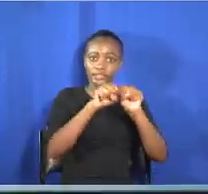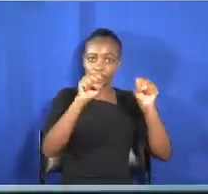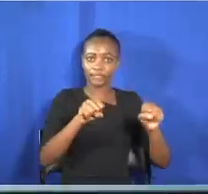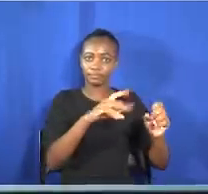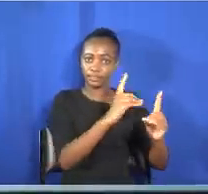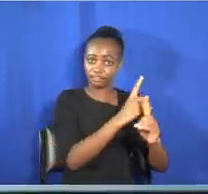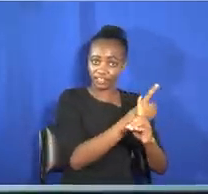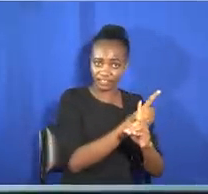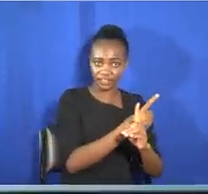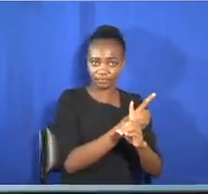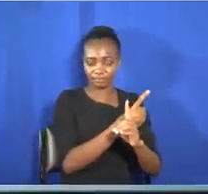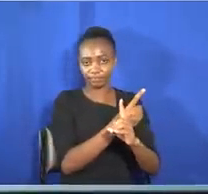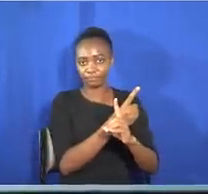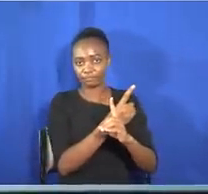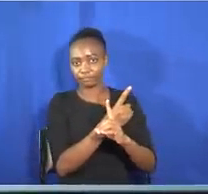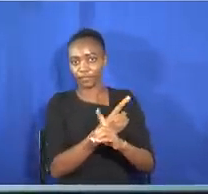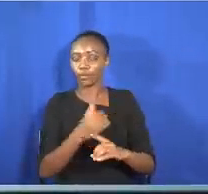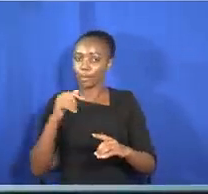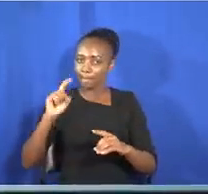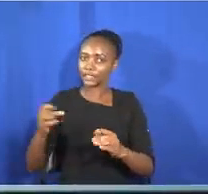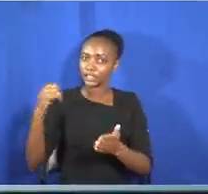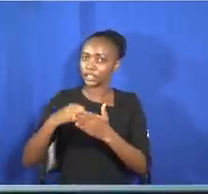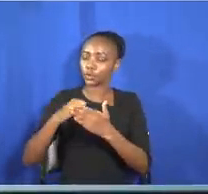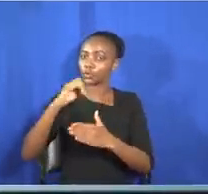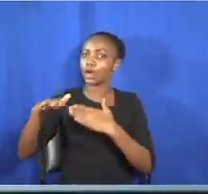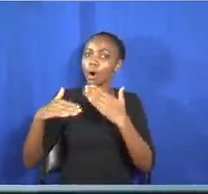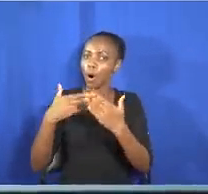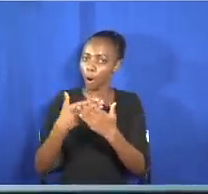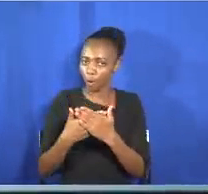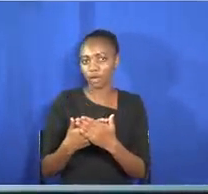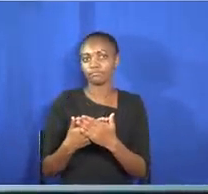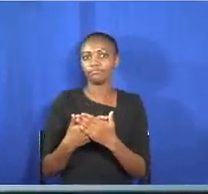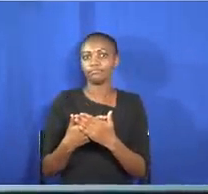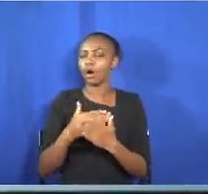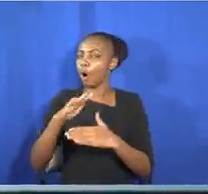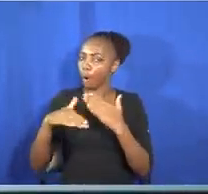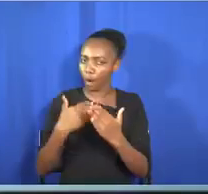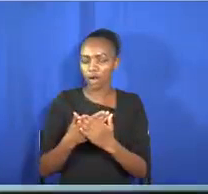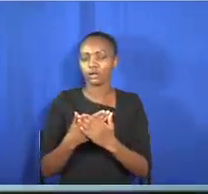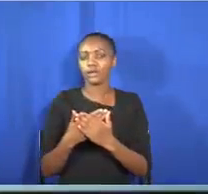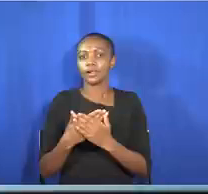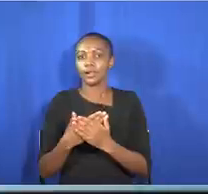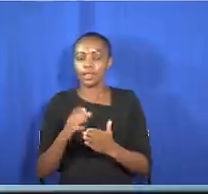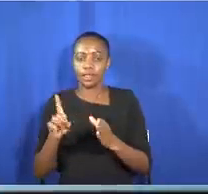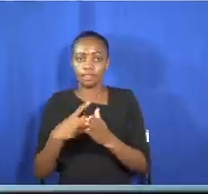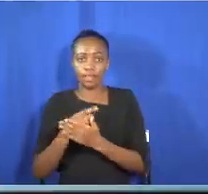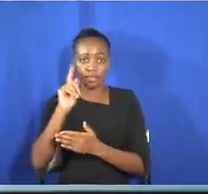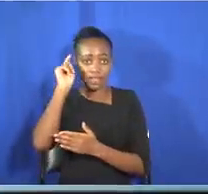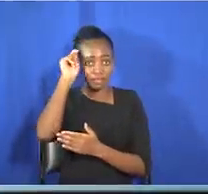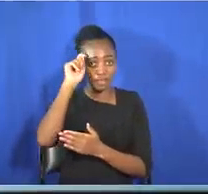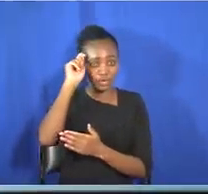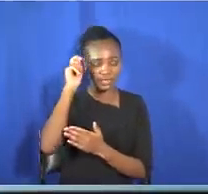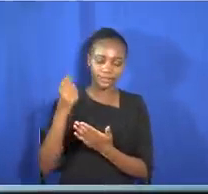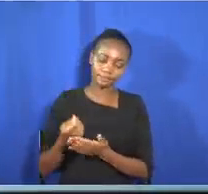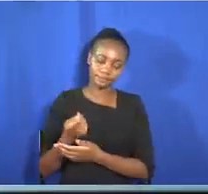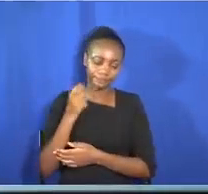normal system, and then the special need learner, there is a differentiated curriculum for them. Then we move on,